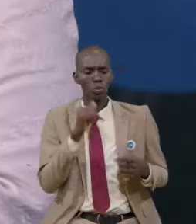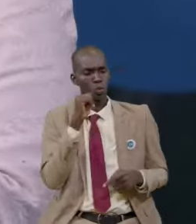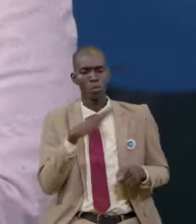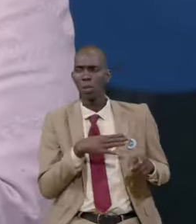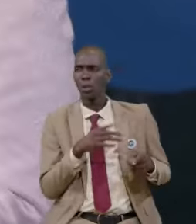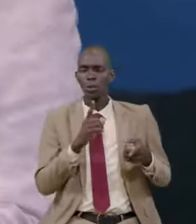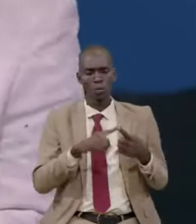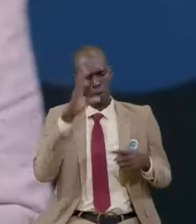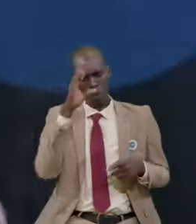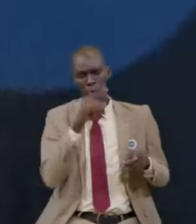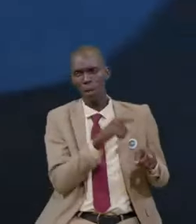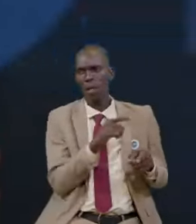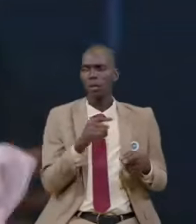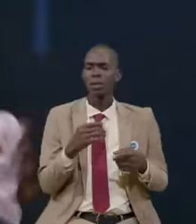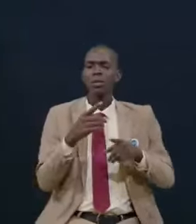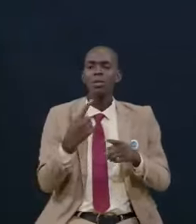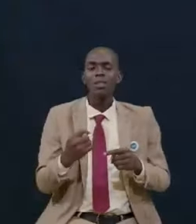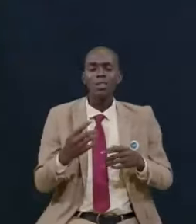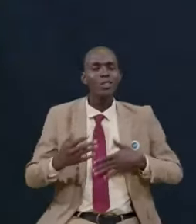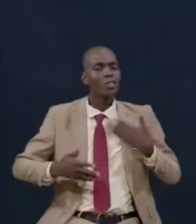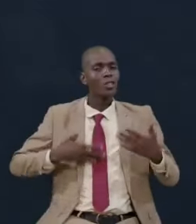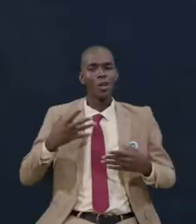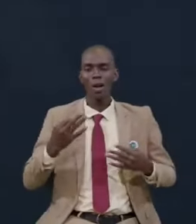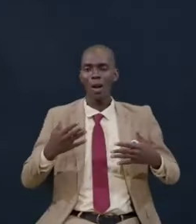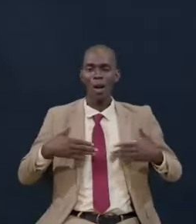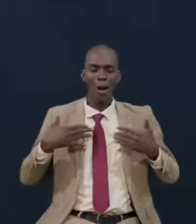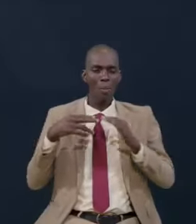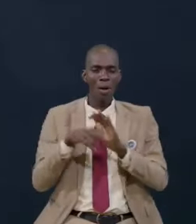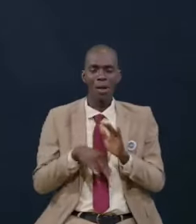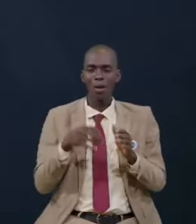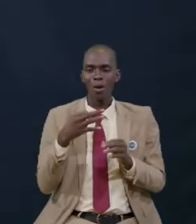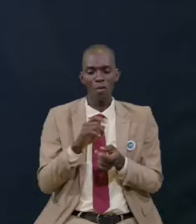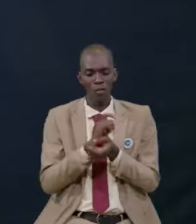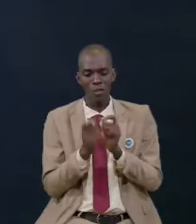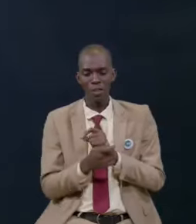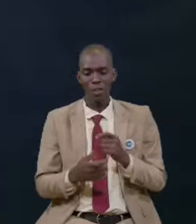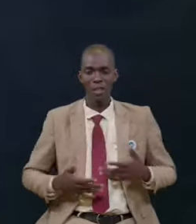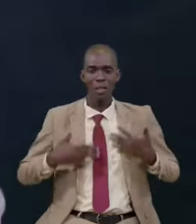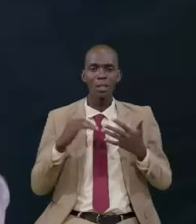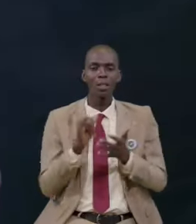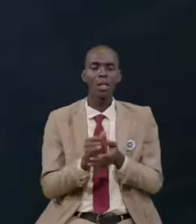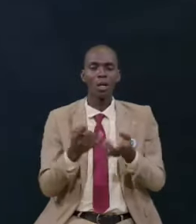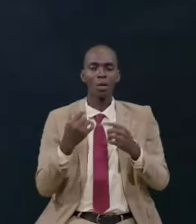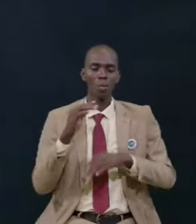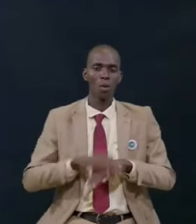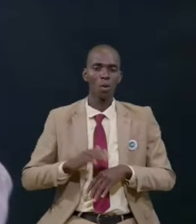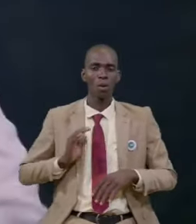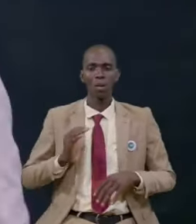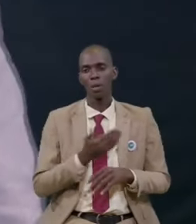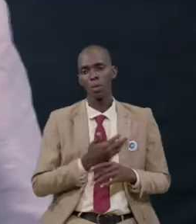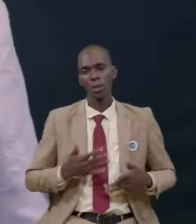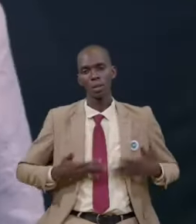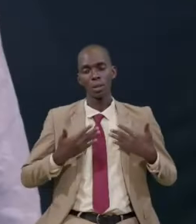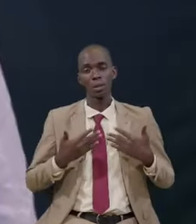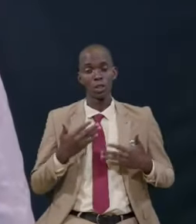of a changed life that comes upon our lives. Joy in that